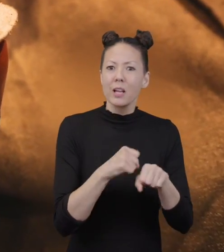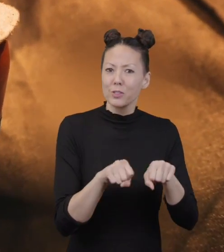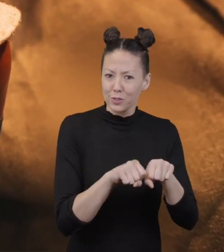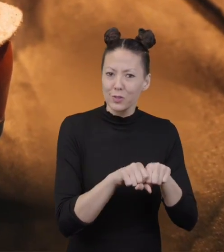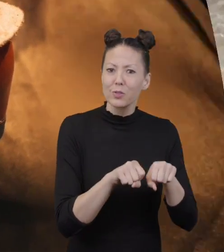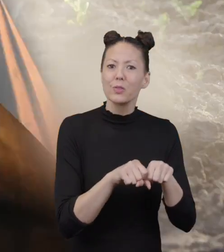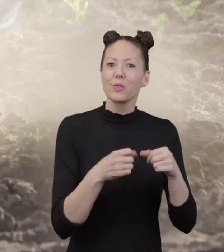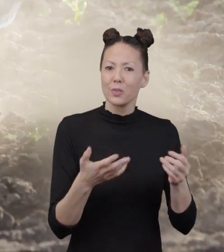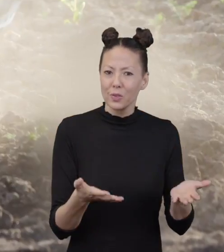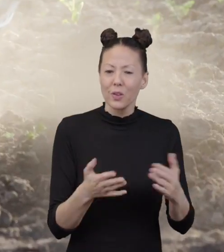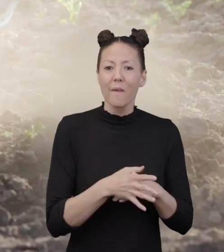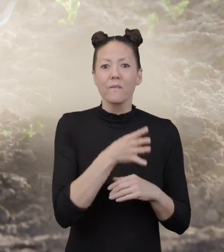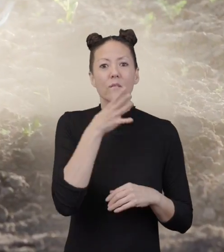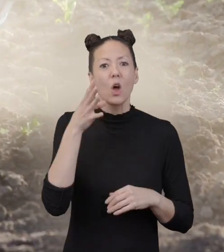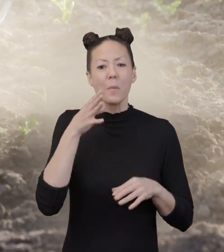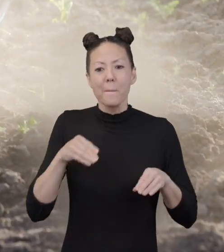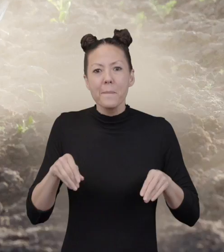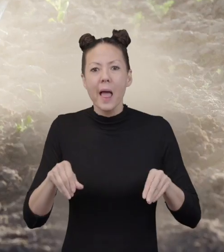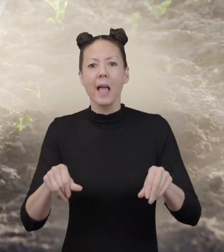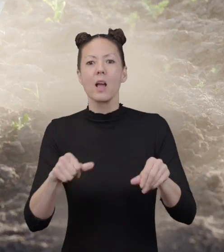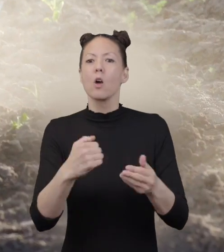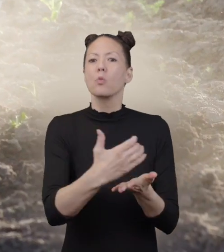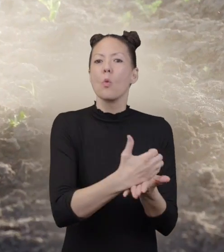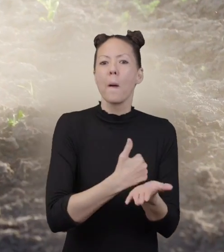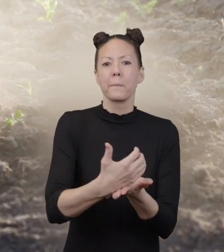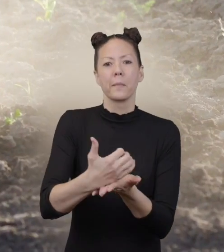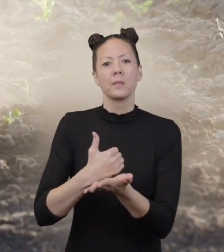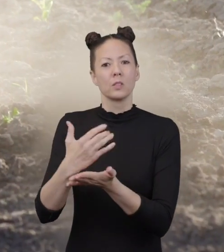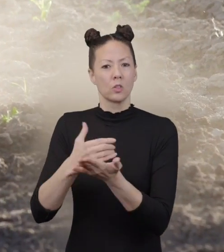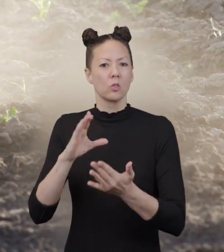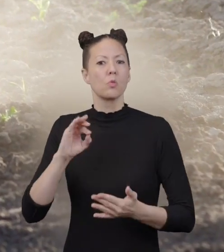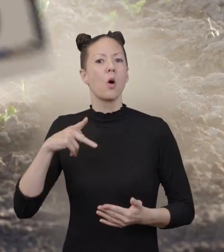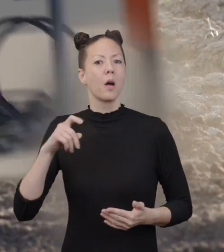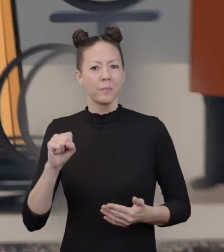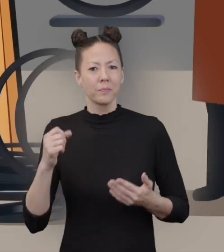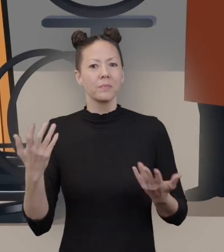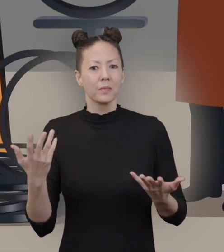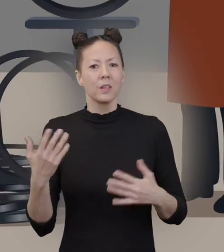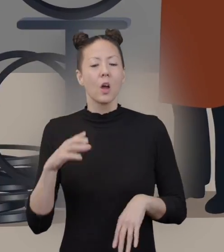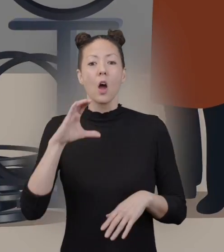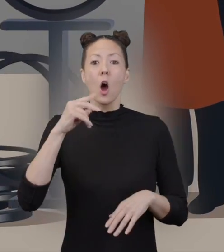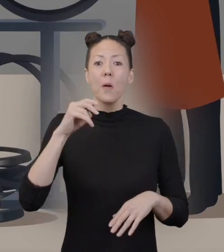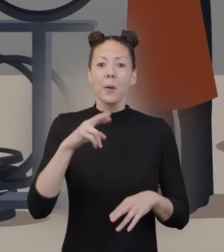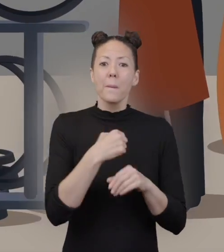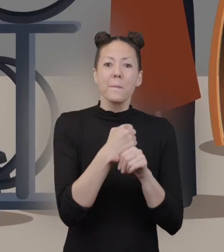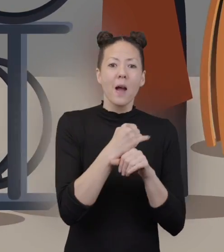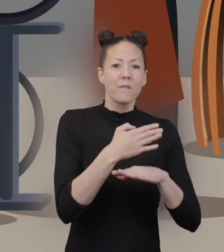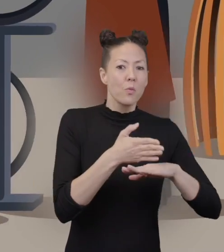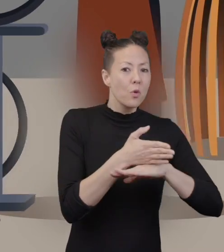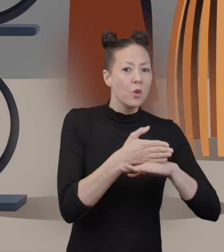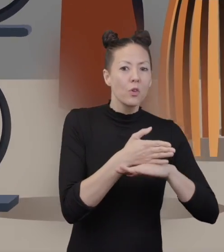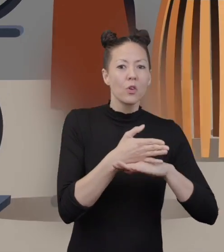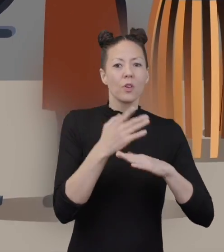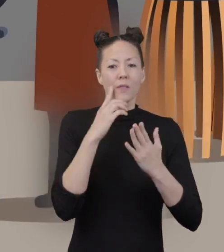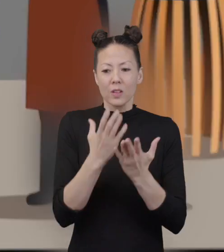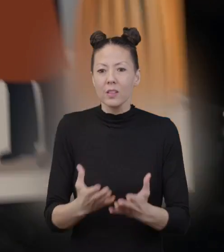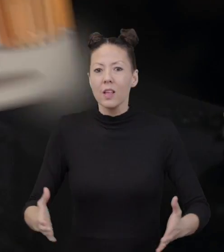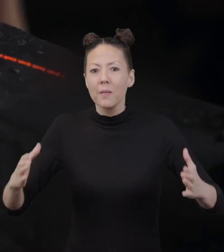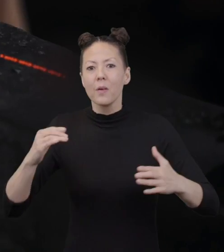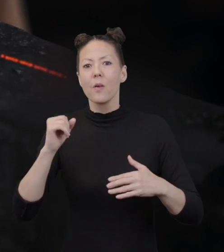shoes. Farmers planted and harvested crops. Coopers made wooden tubs or